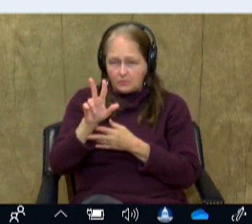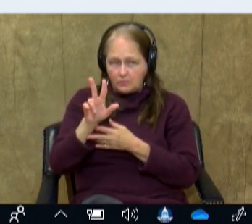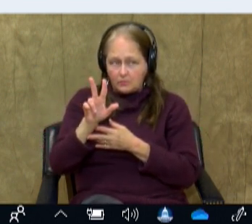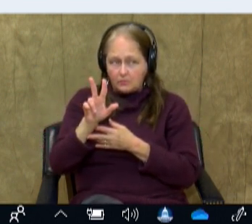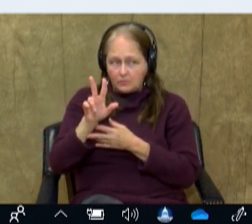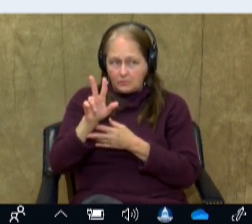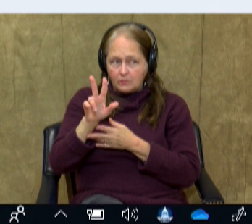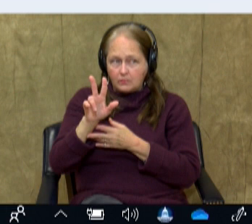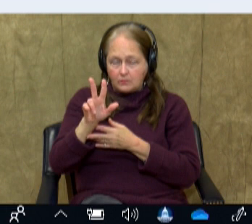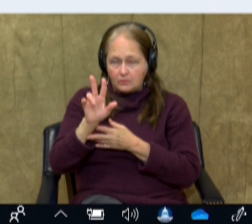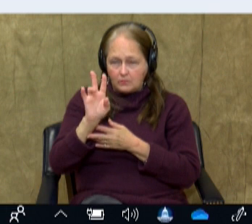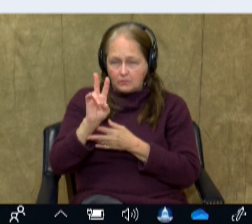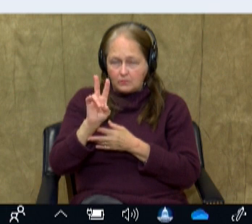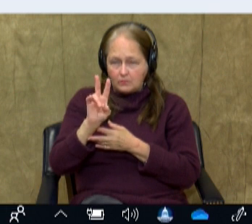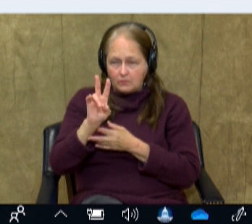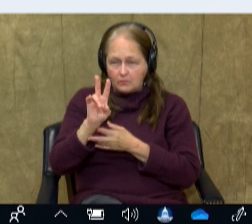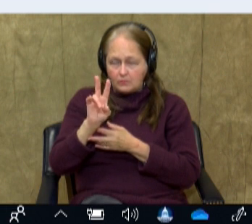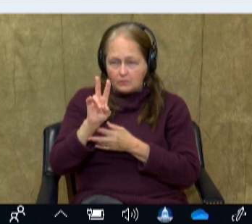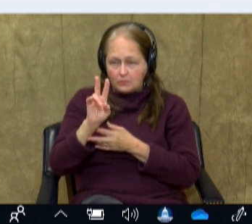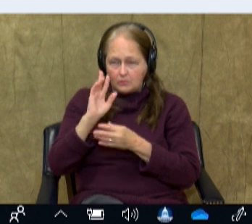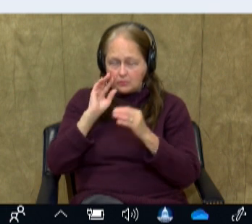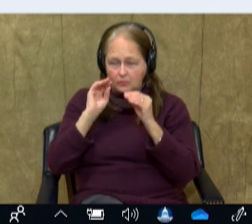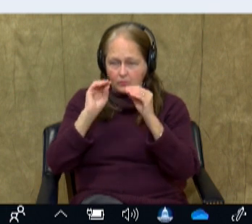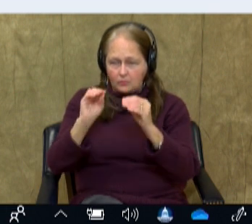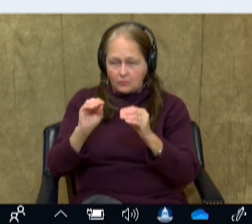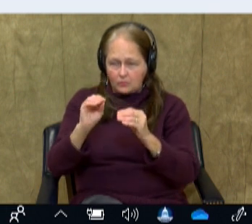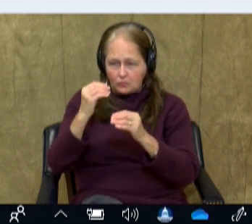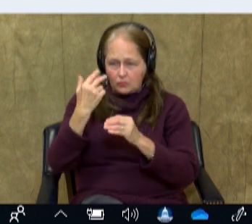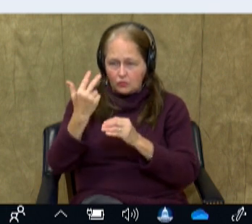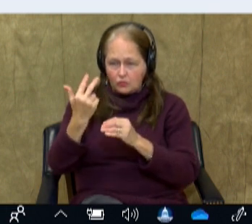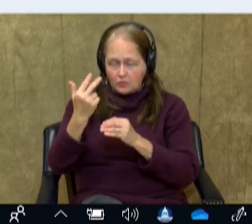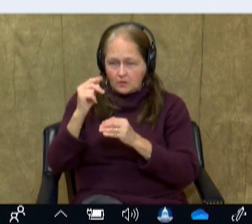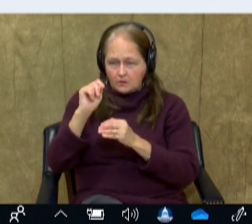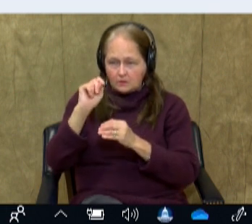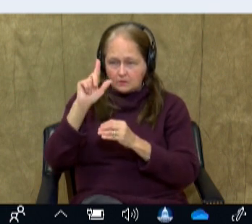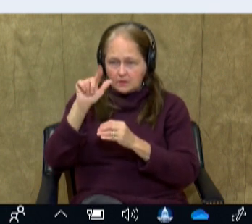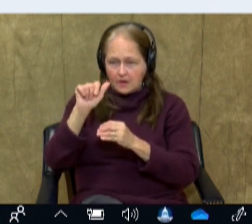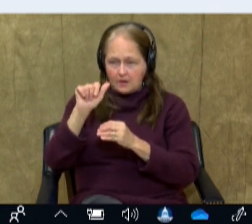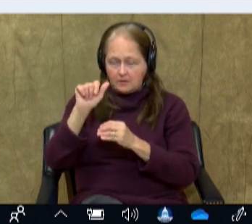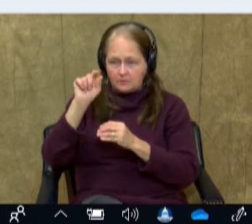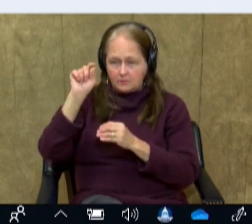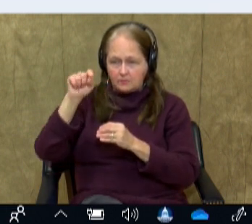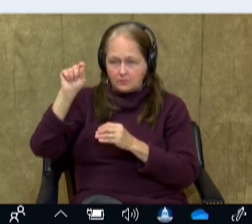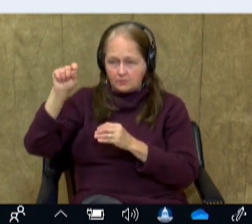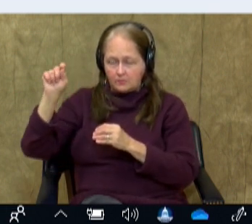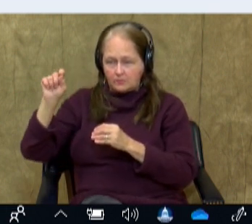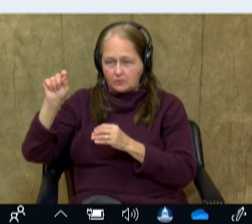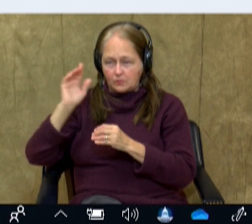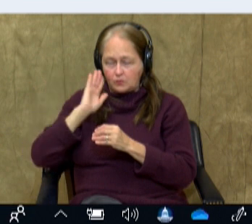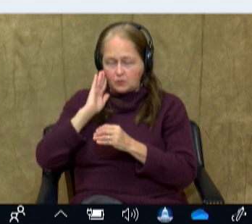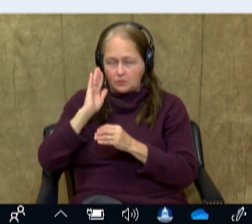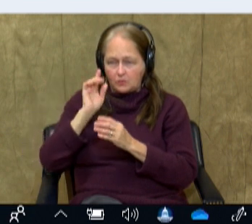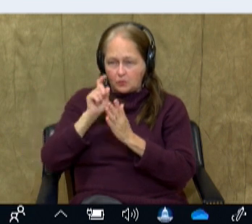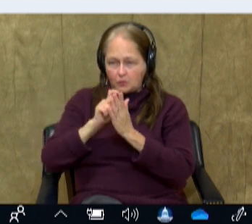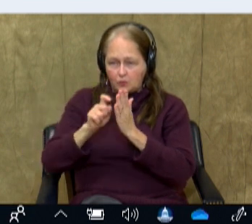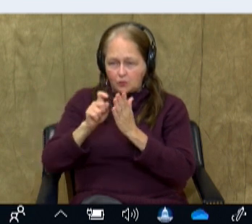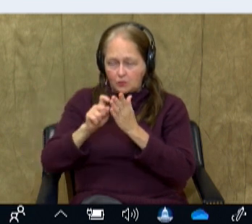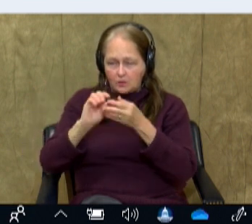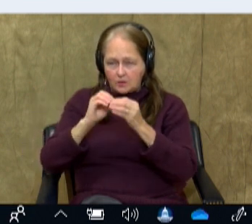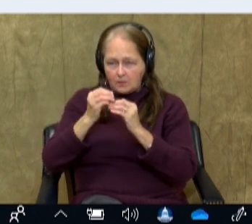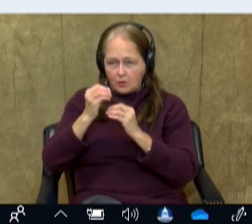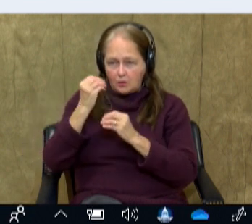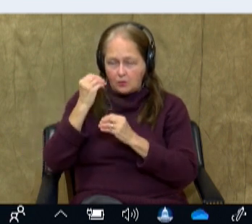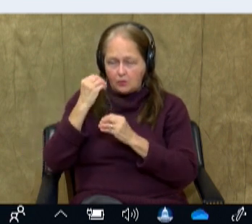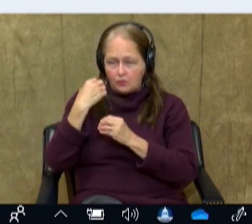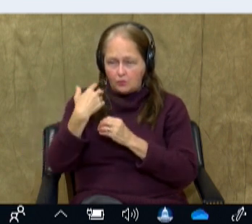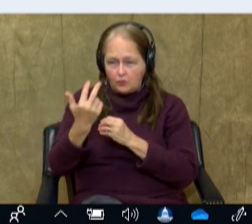3 7s. So we're going to put 3 tally marks and we're going to write the number 3.